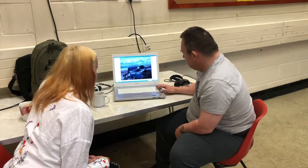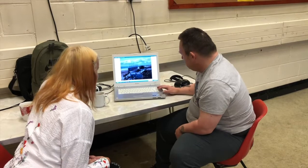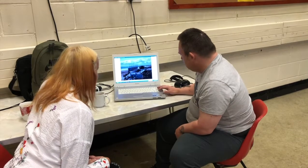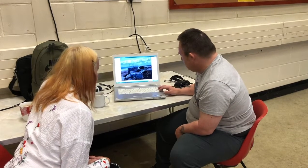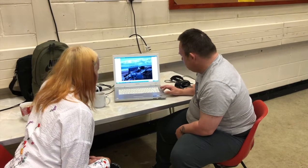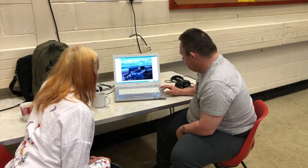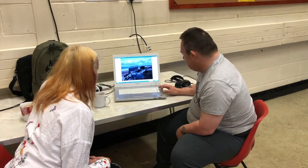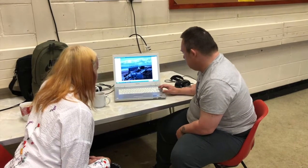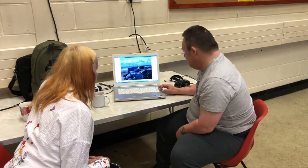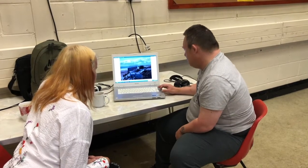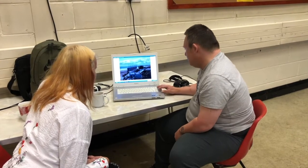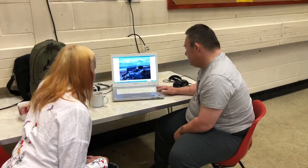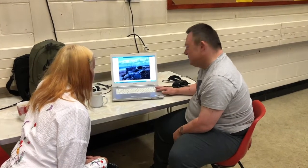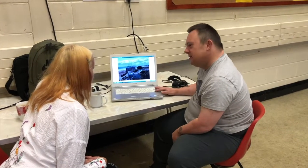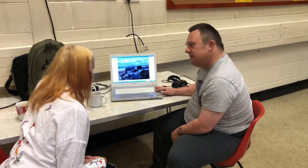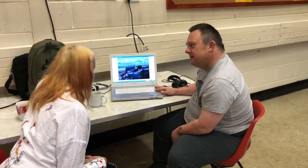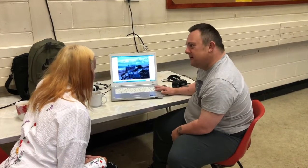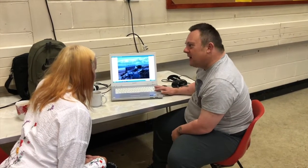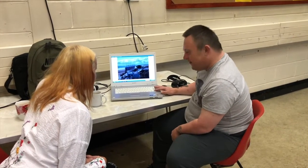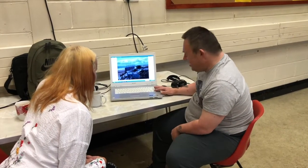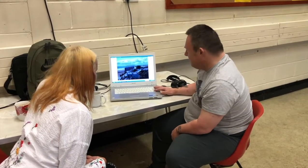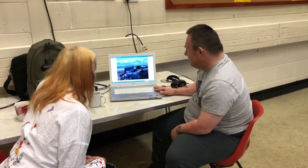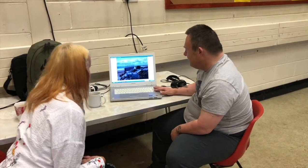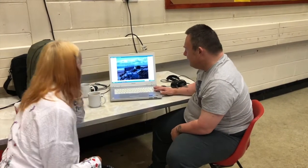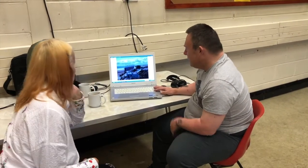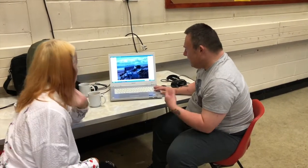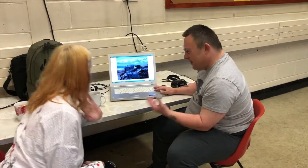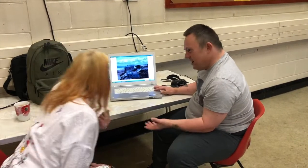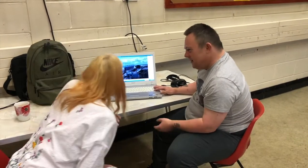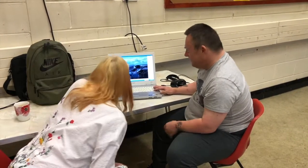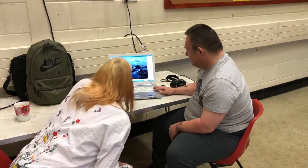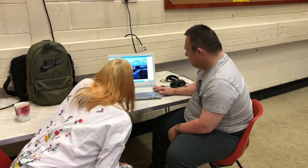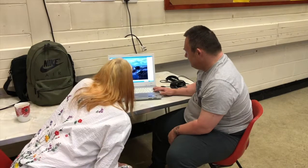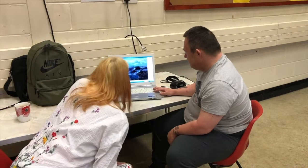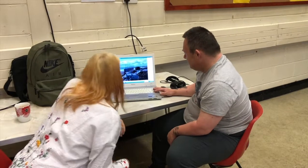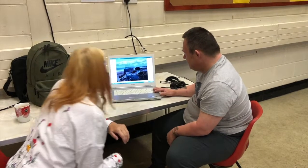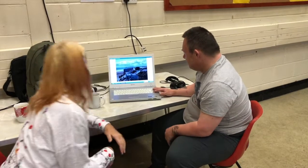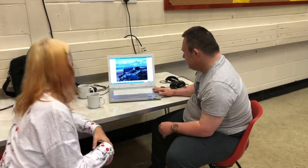So is that like a cafe? Yeah, cafe. Cafe?